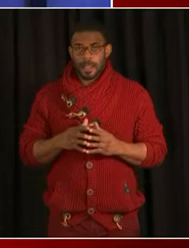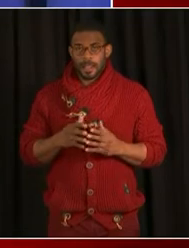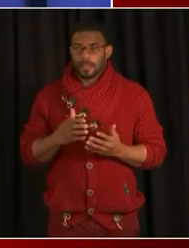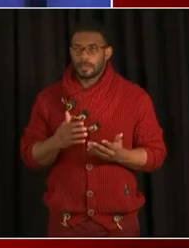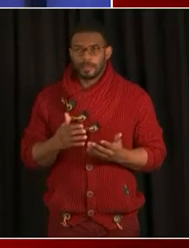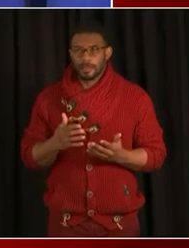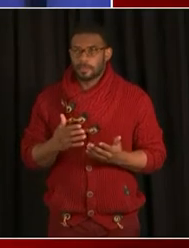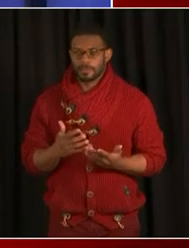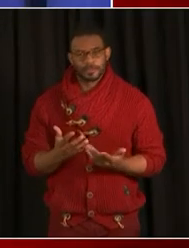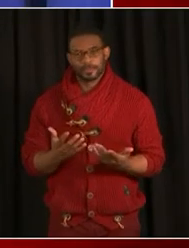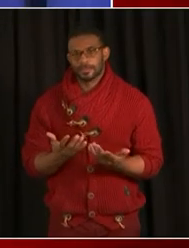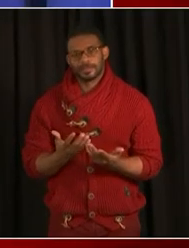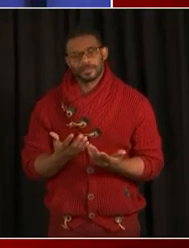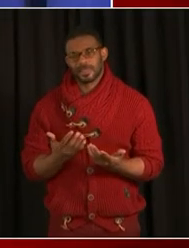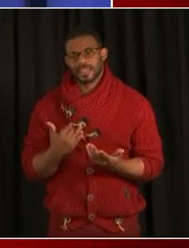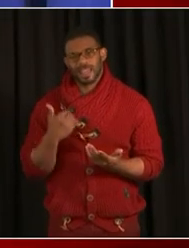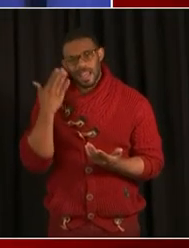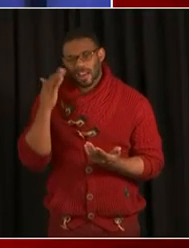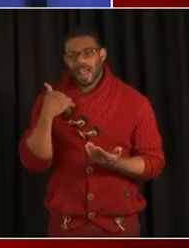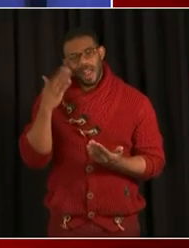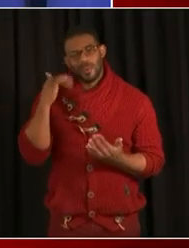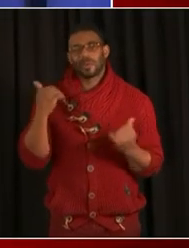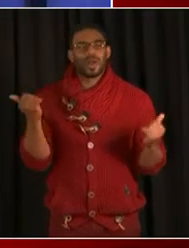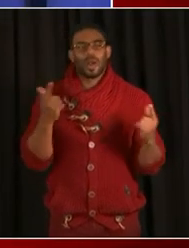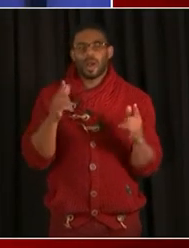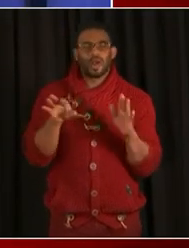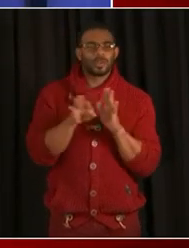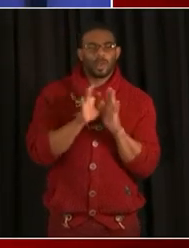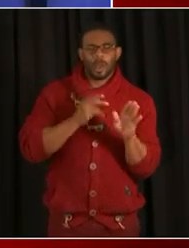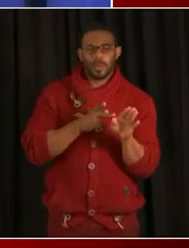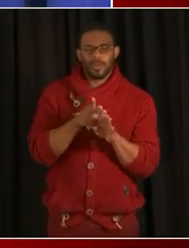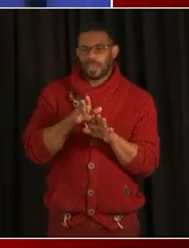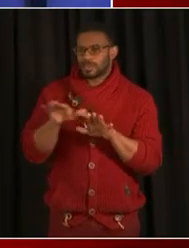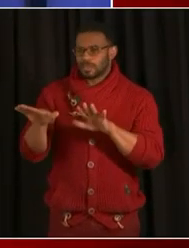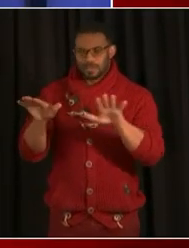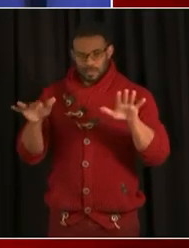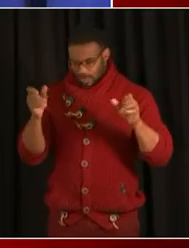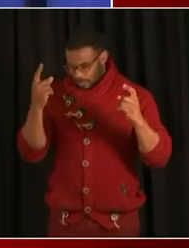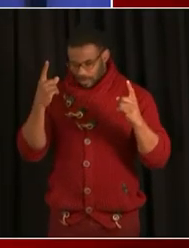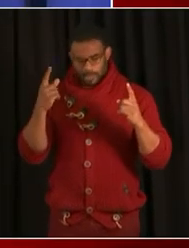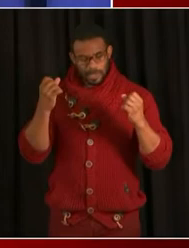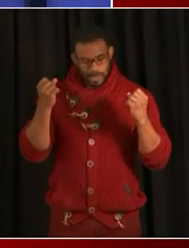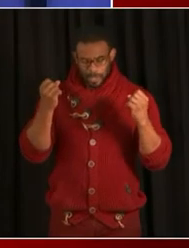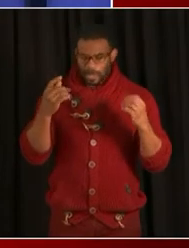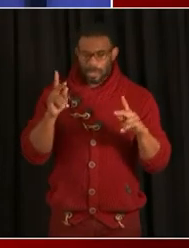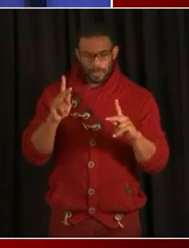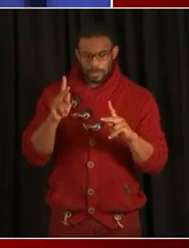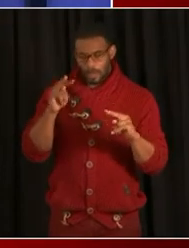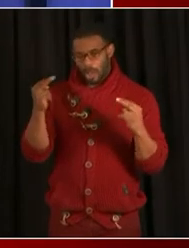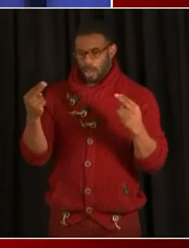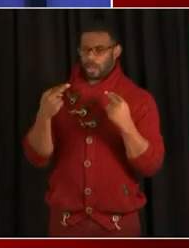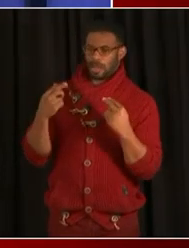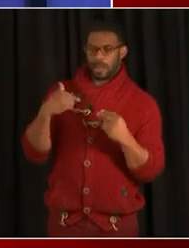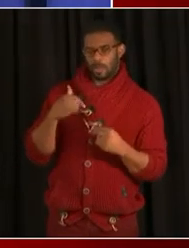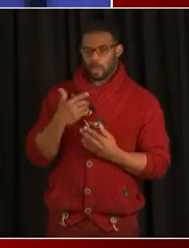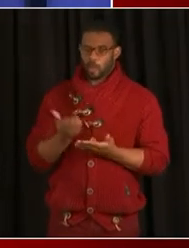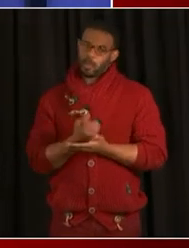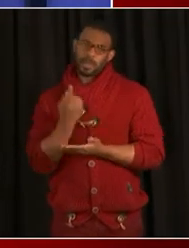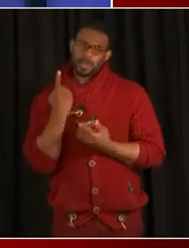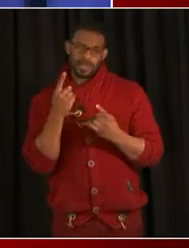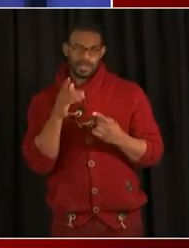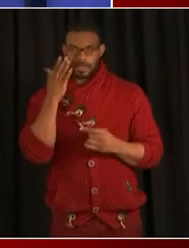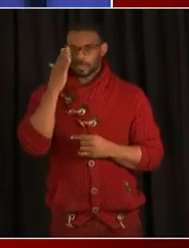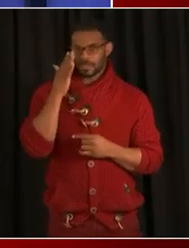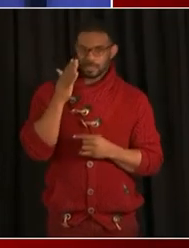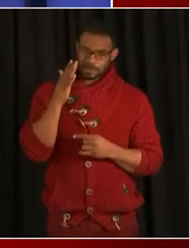I don't know if, and I know we all chose our professions, and a lot of people look at us like we're winning,